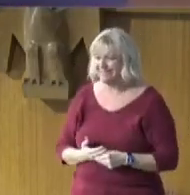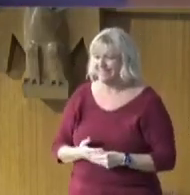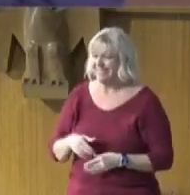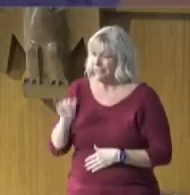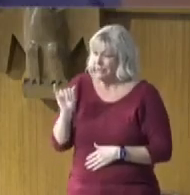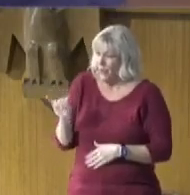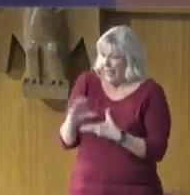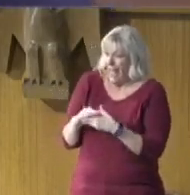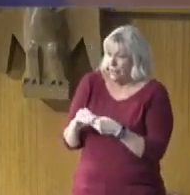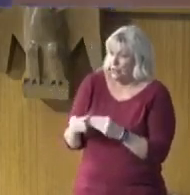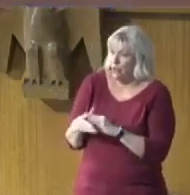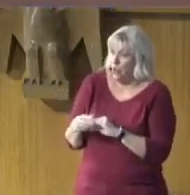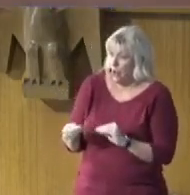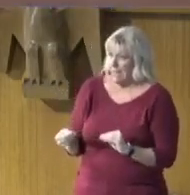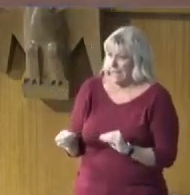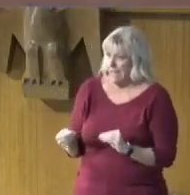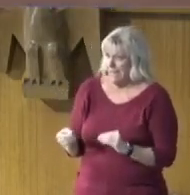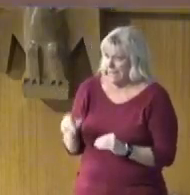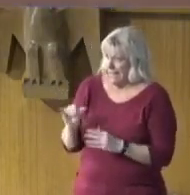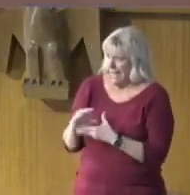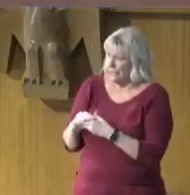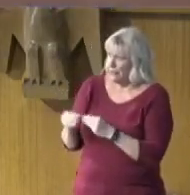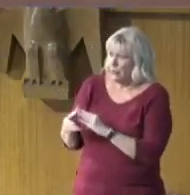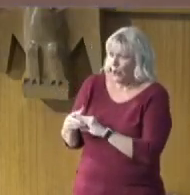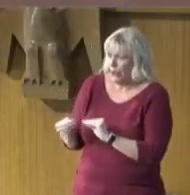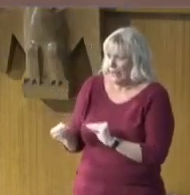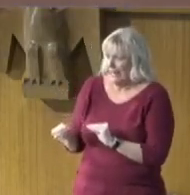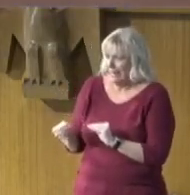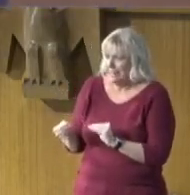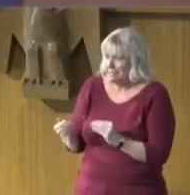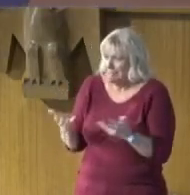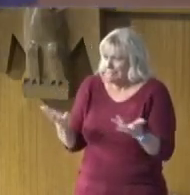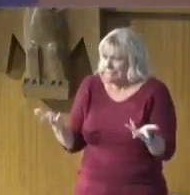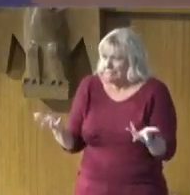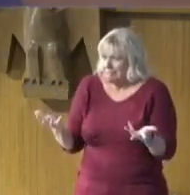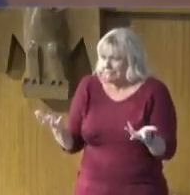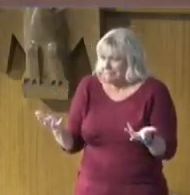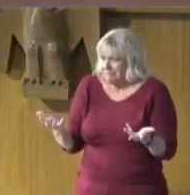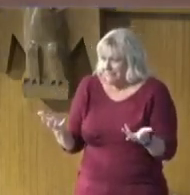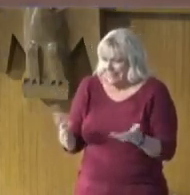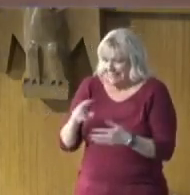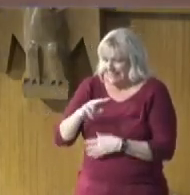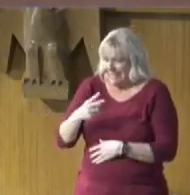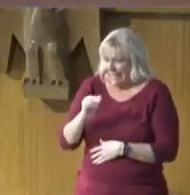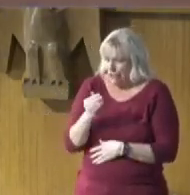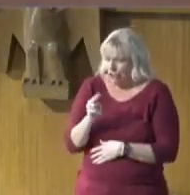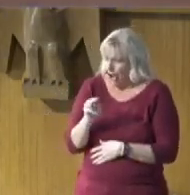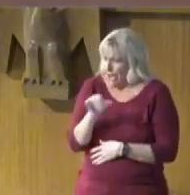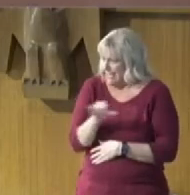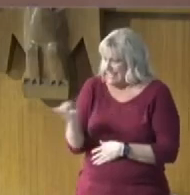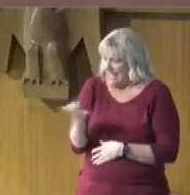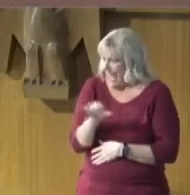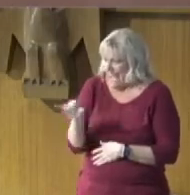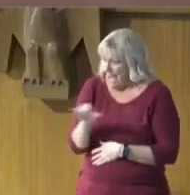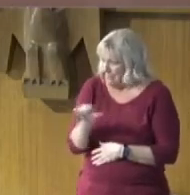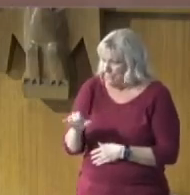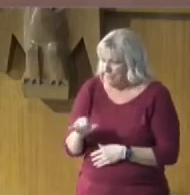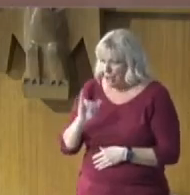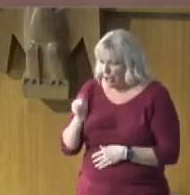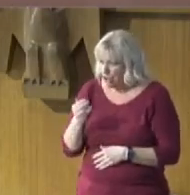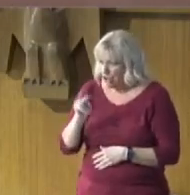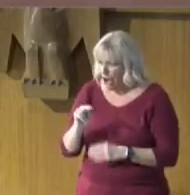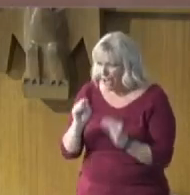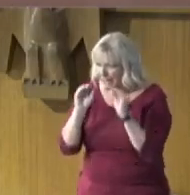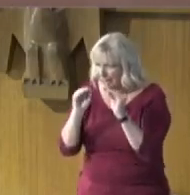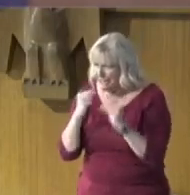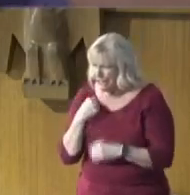is the embodiment, the narrative embodiment of what the entire book of 2 John is about. what is John teaching